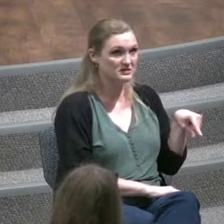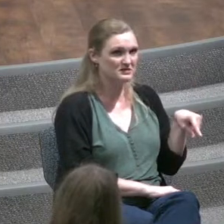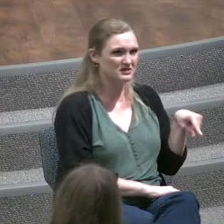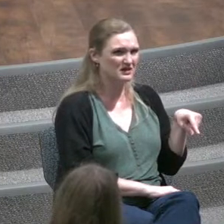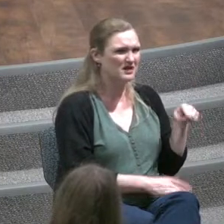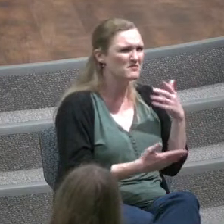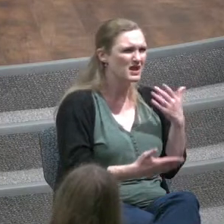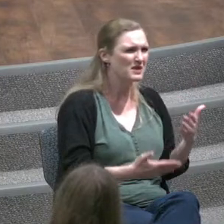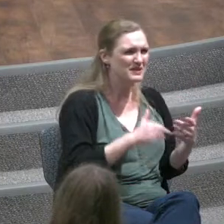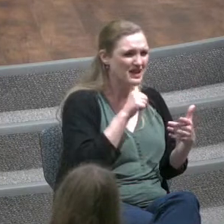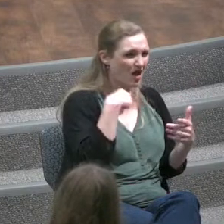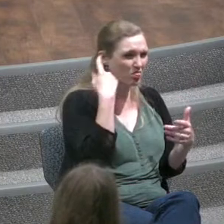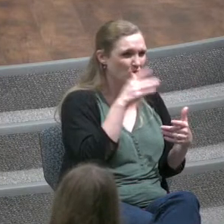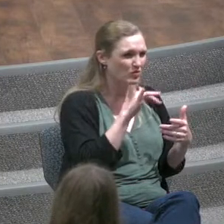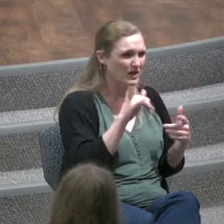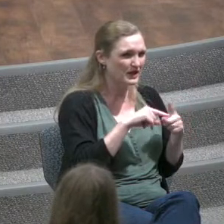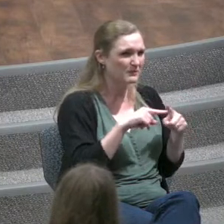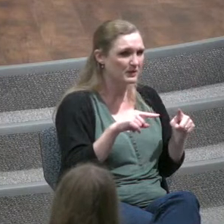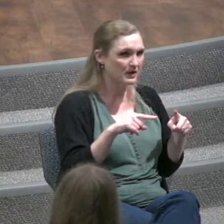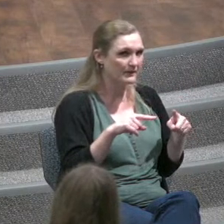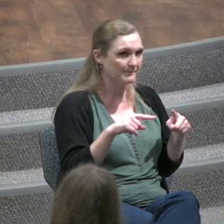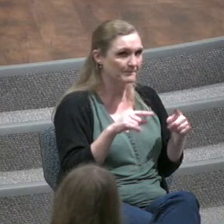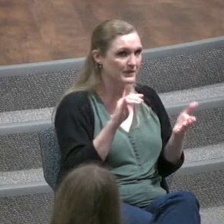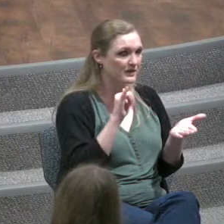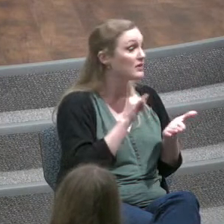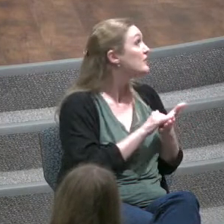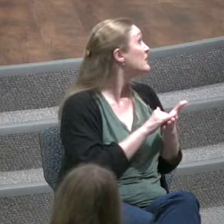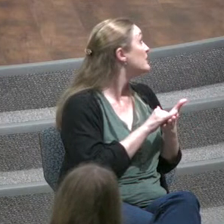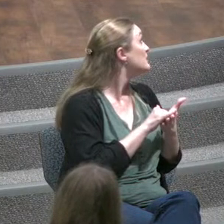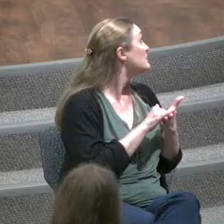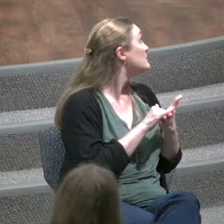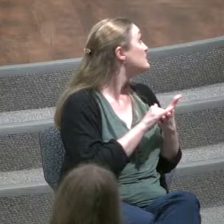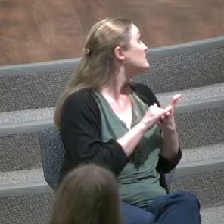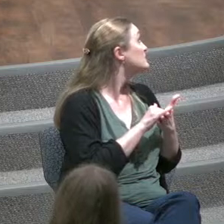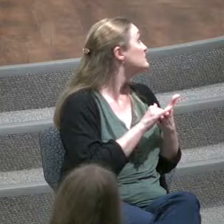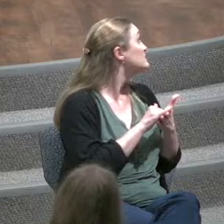It may not look like it from here, but this,